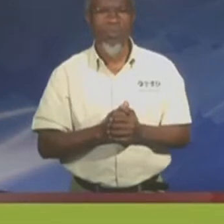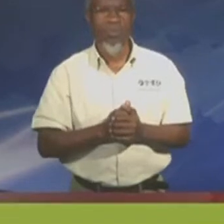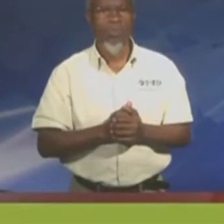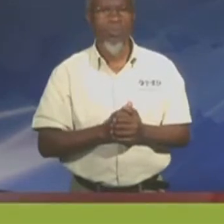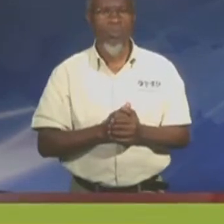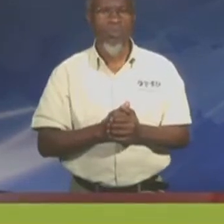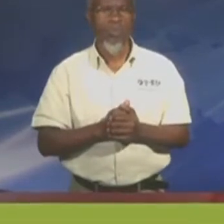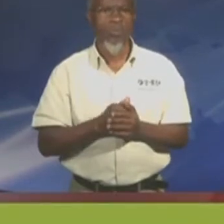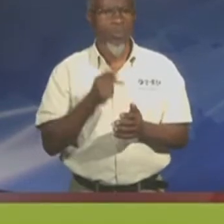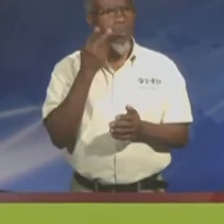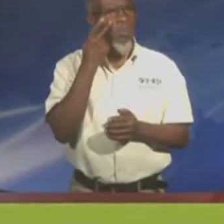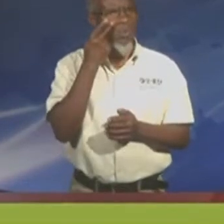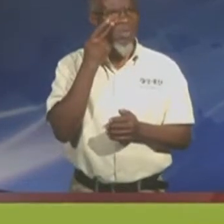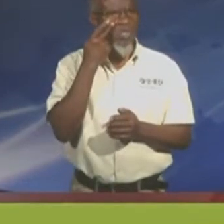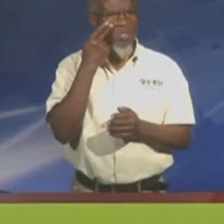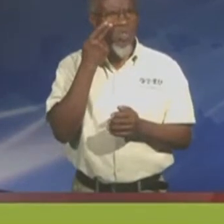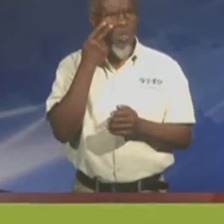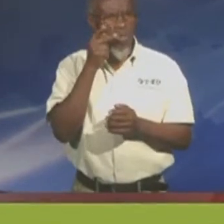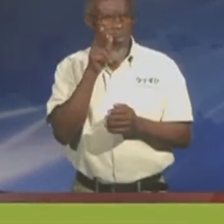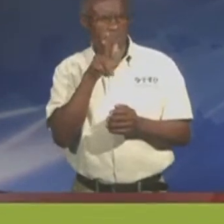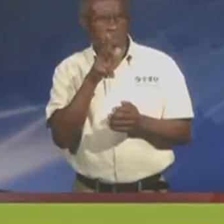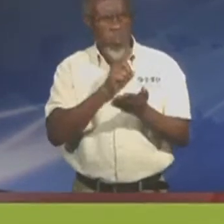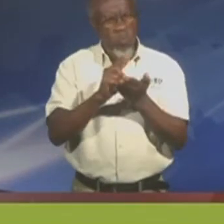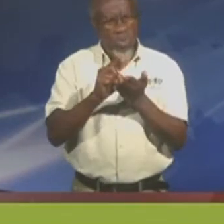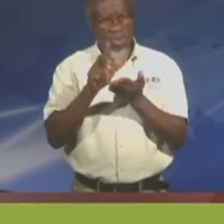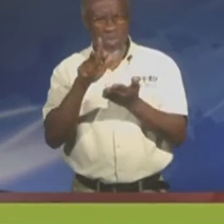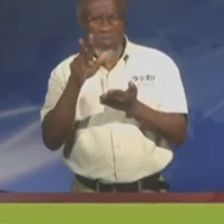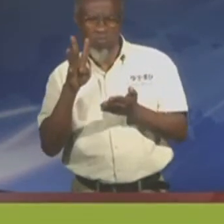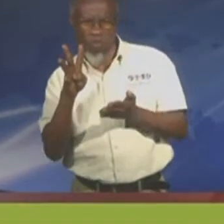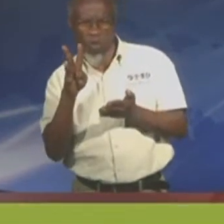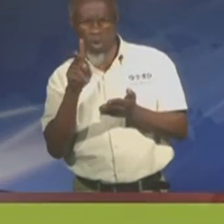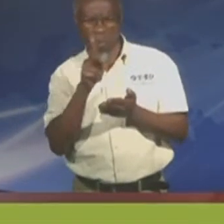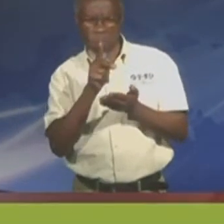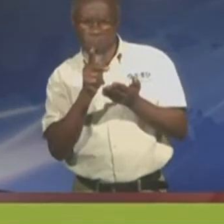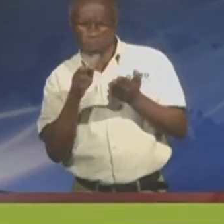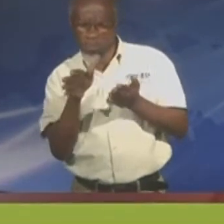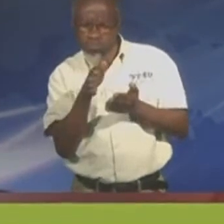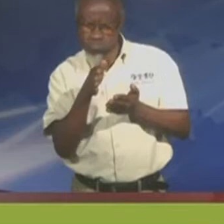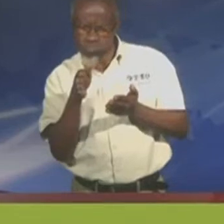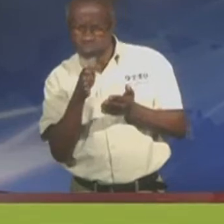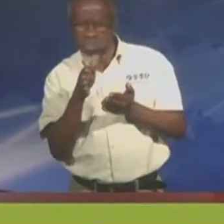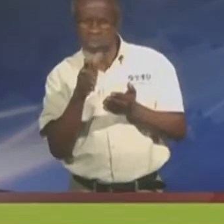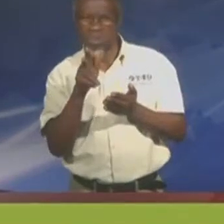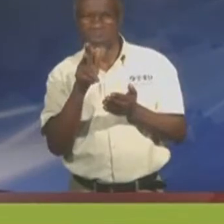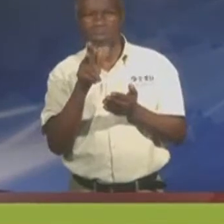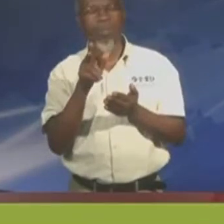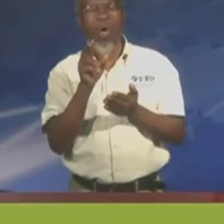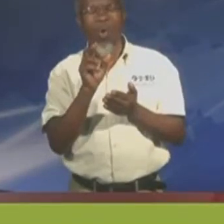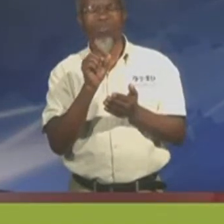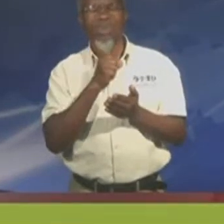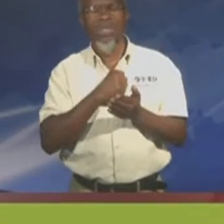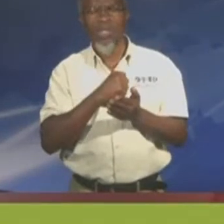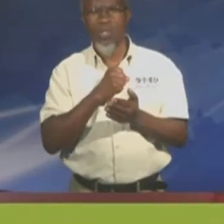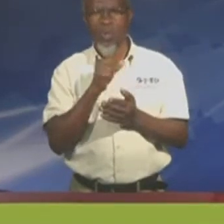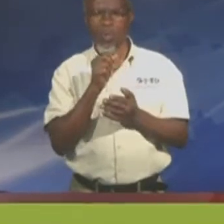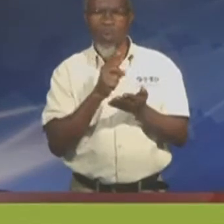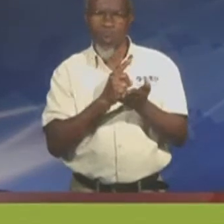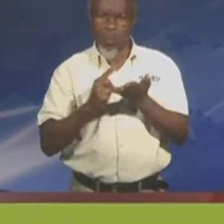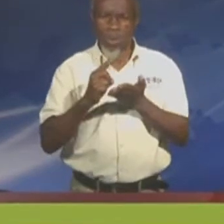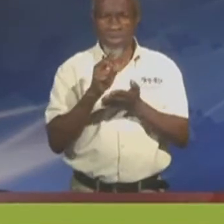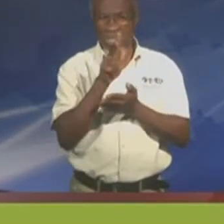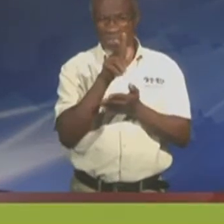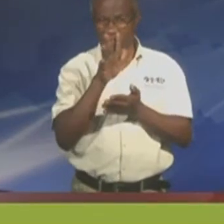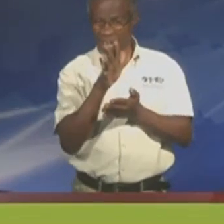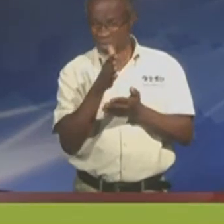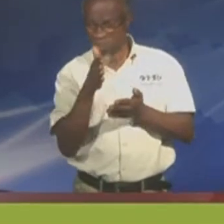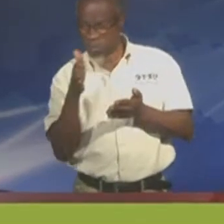see an increase between week 34 and week 35. Or rather, week 35 and week 36. Week 36 being the last completed